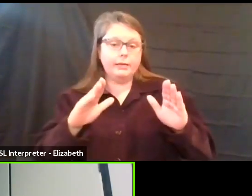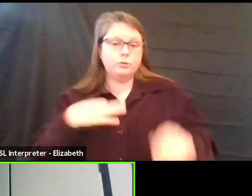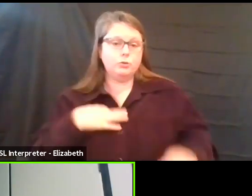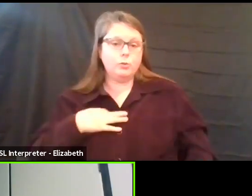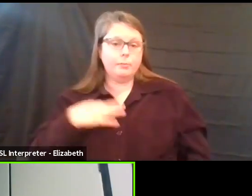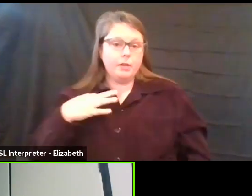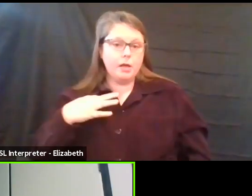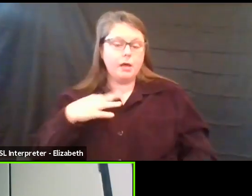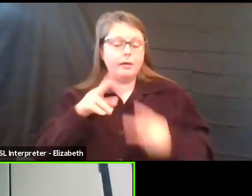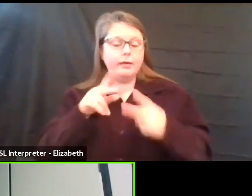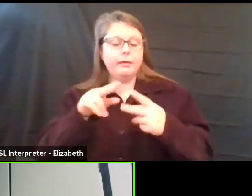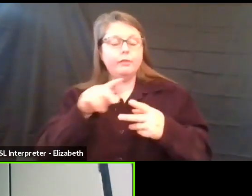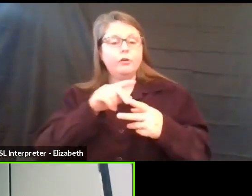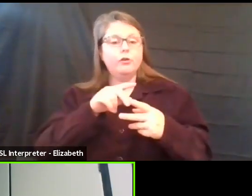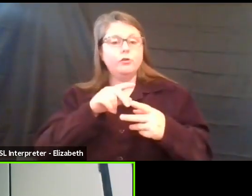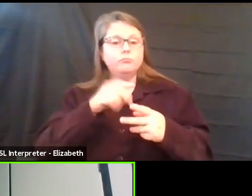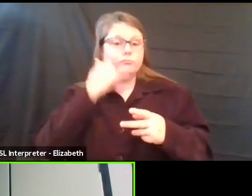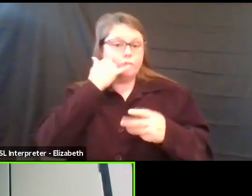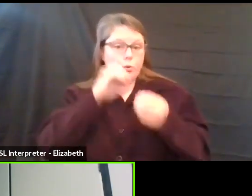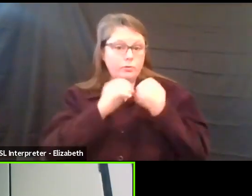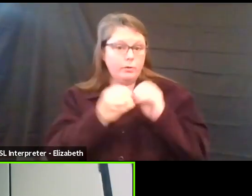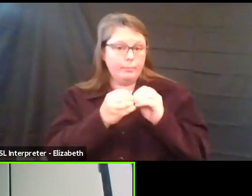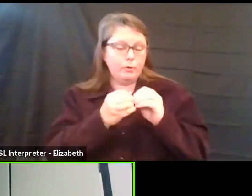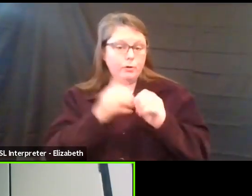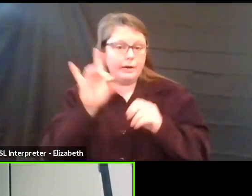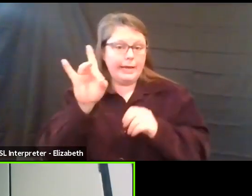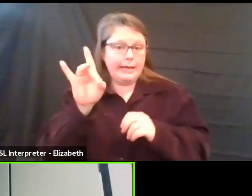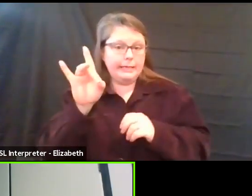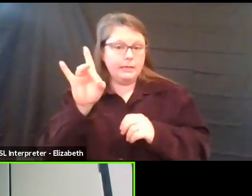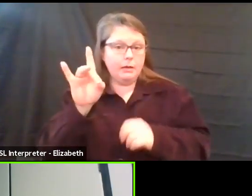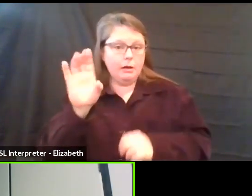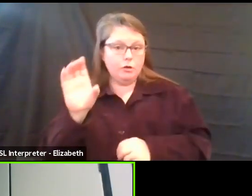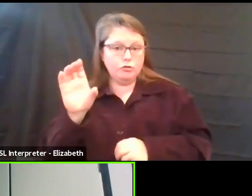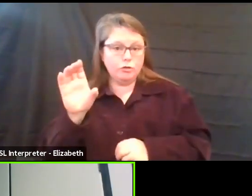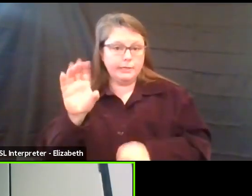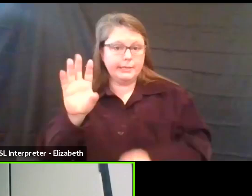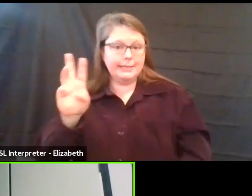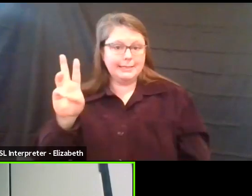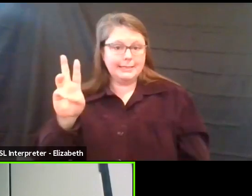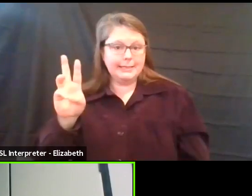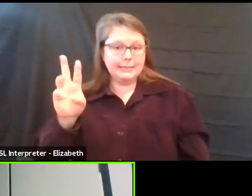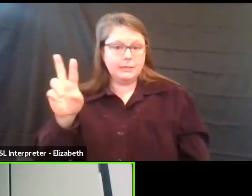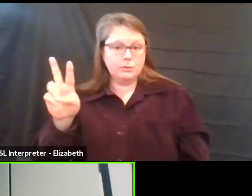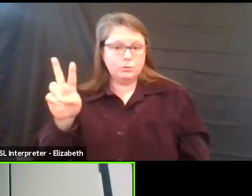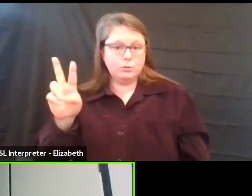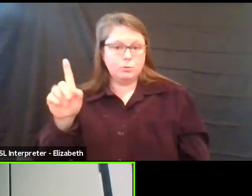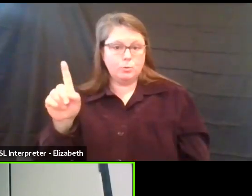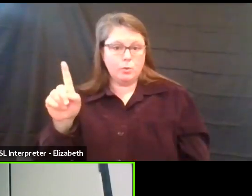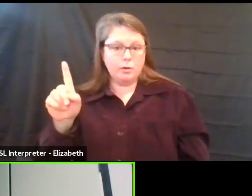800 number, which is 800-621-0000.